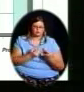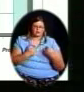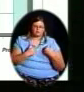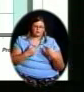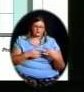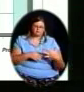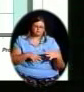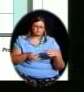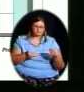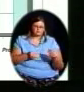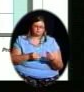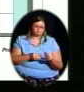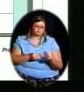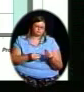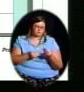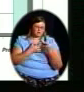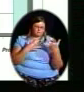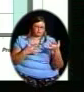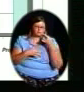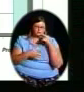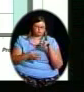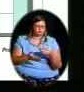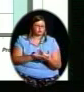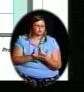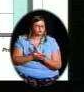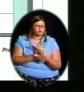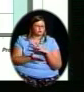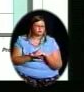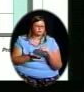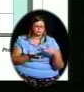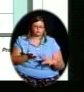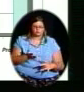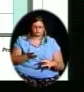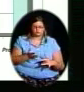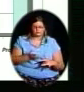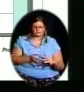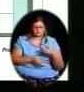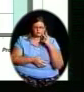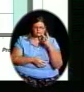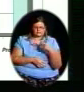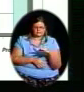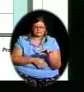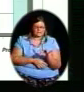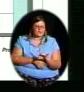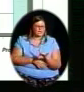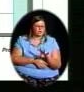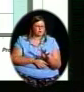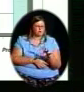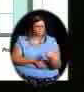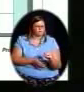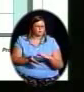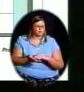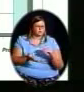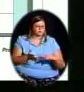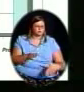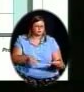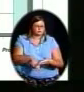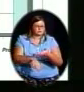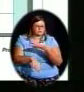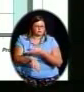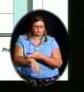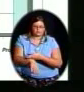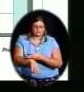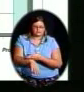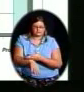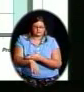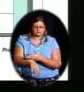information, projected information on the new students that we have in our district. You can see an 840 student increase. And Mr. Gollop has indicated